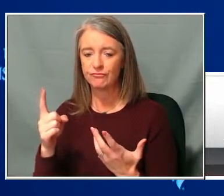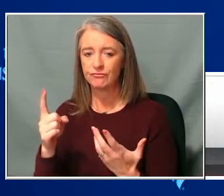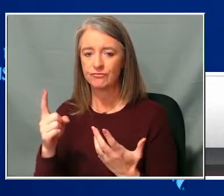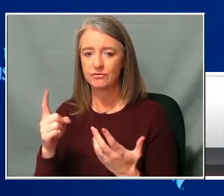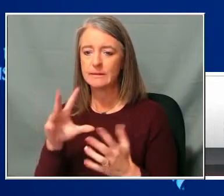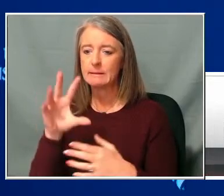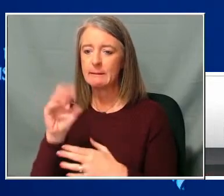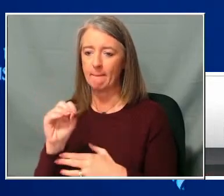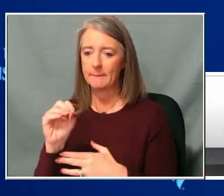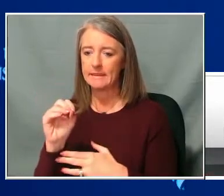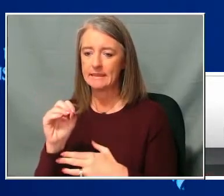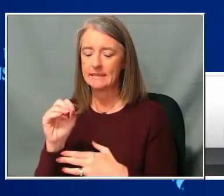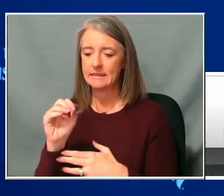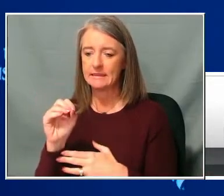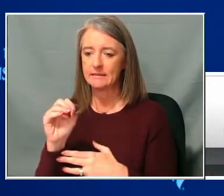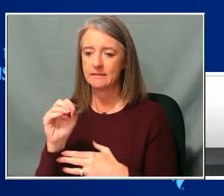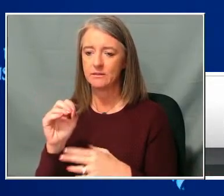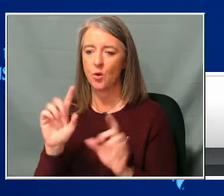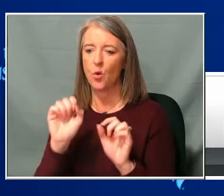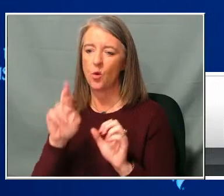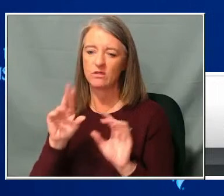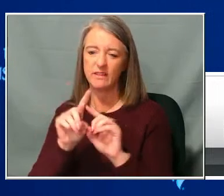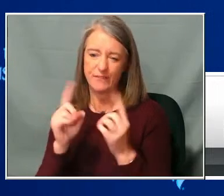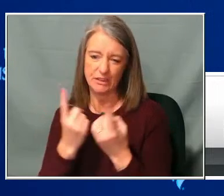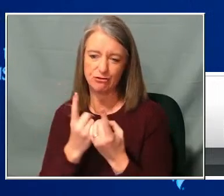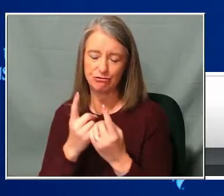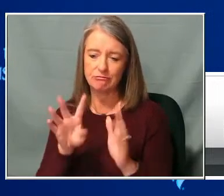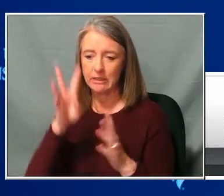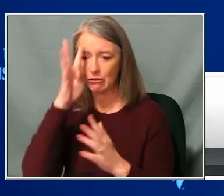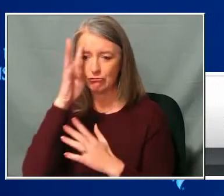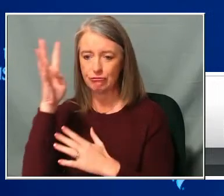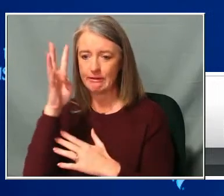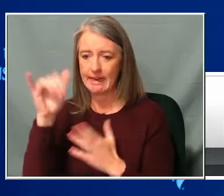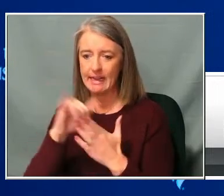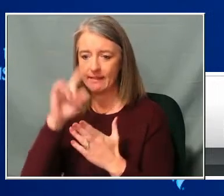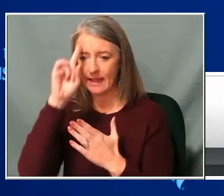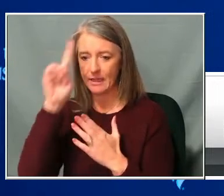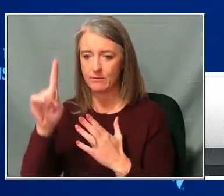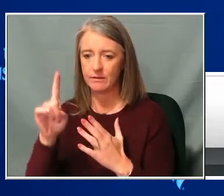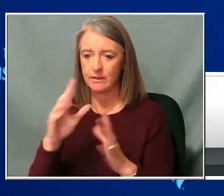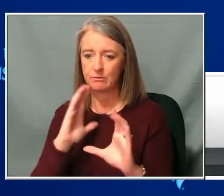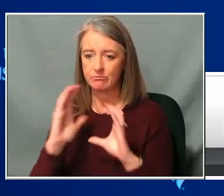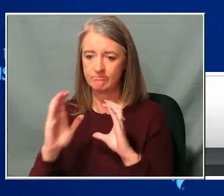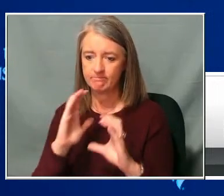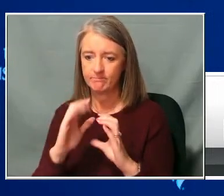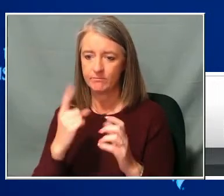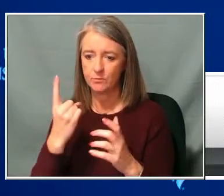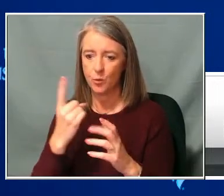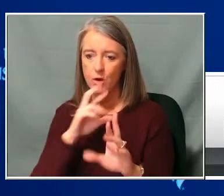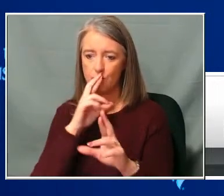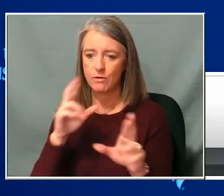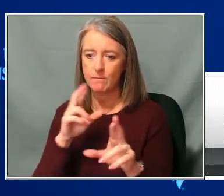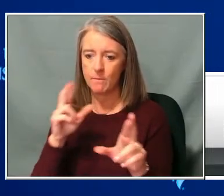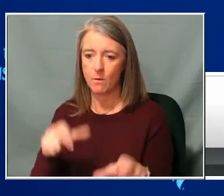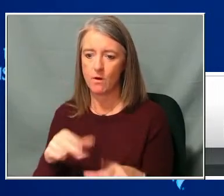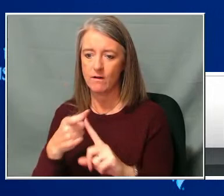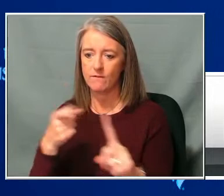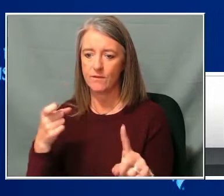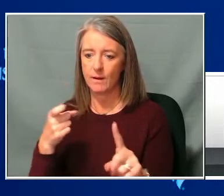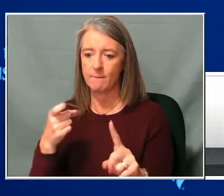companies or divisions that create the intelligence community. This is one of them. This was a report from